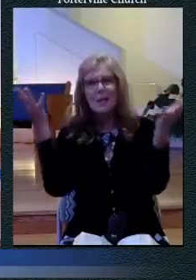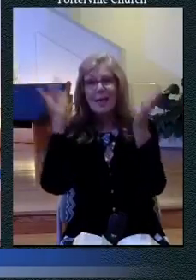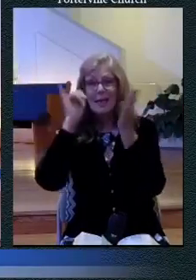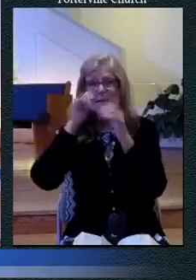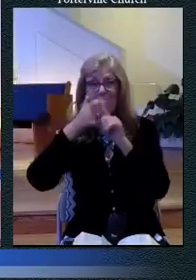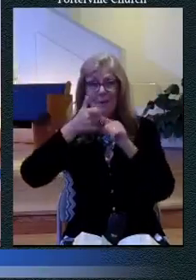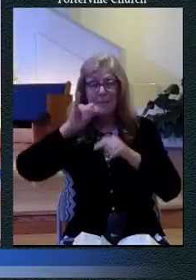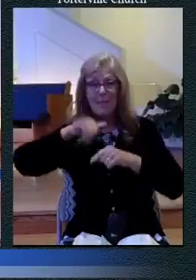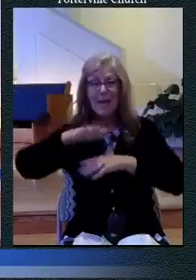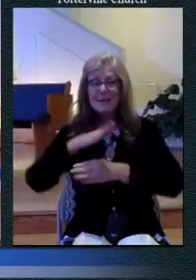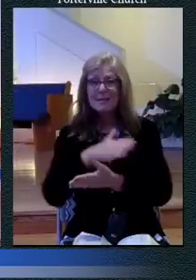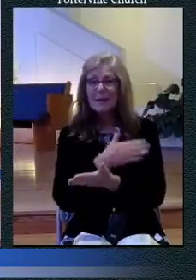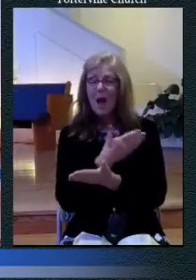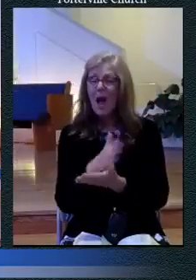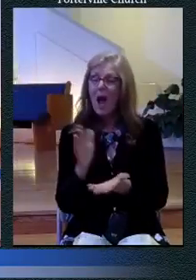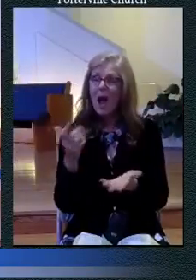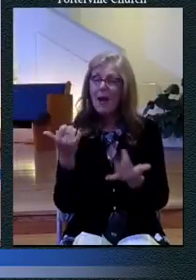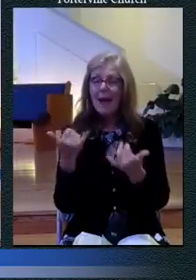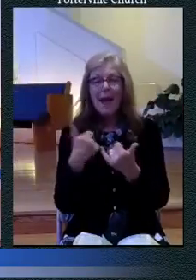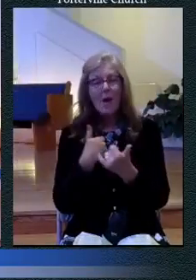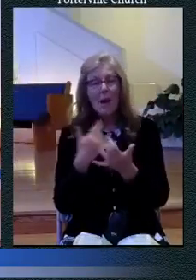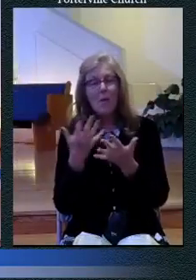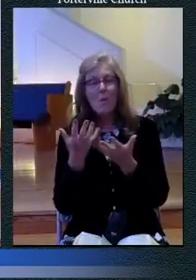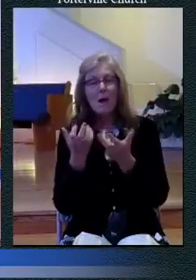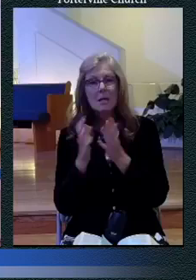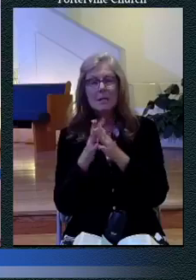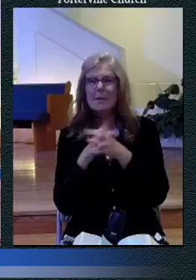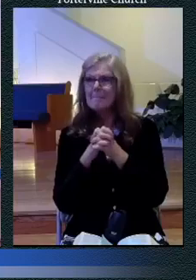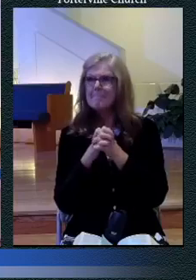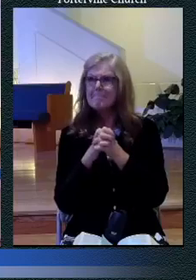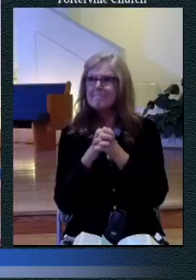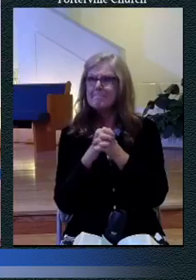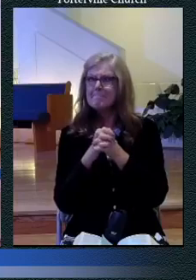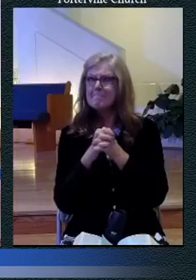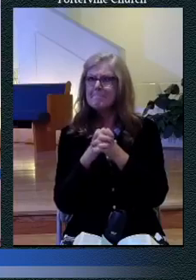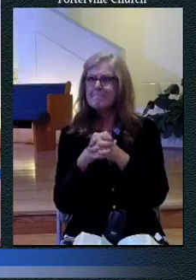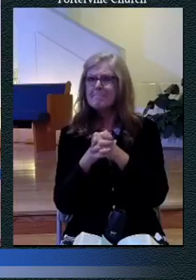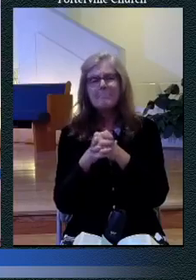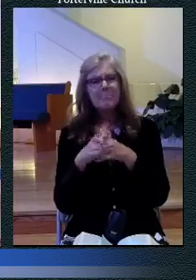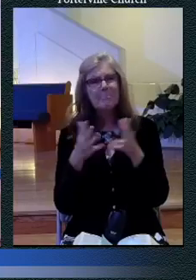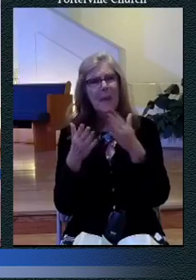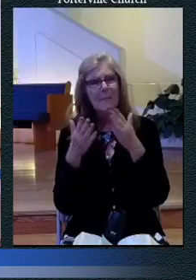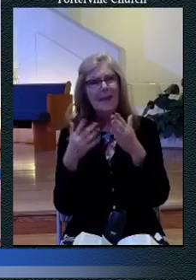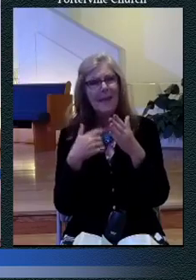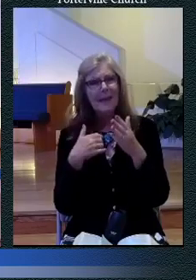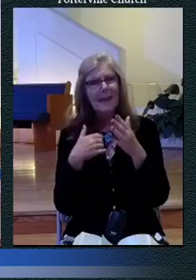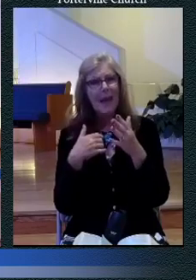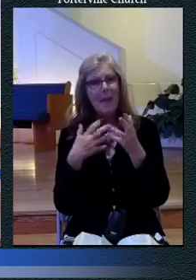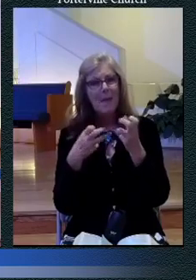Can't help but just take a little time here in the beginning of